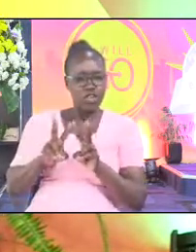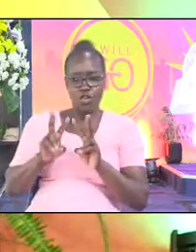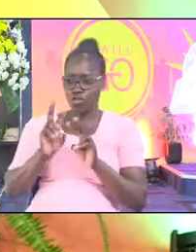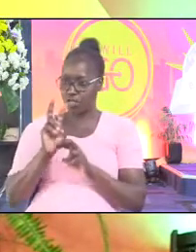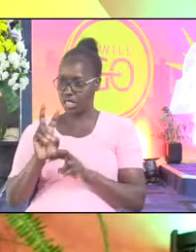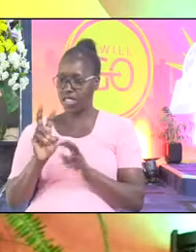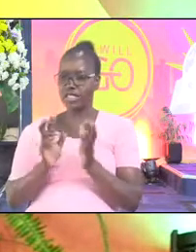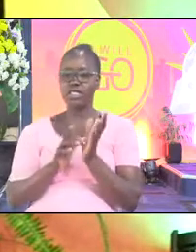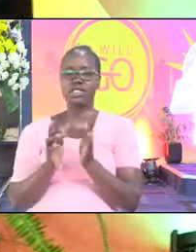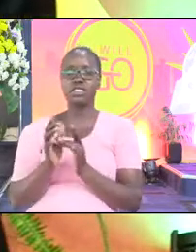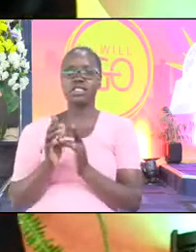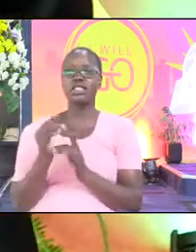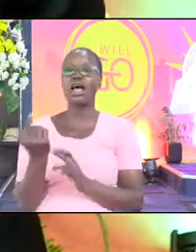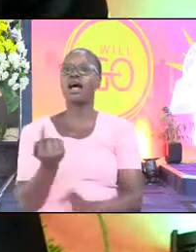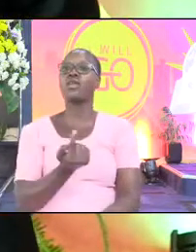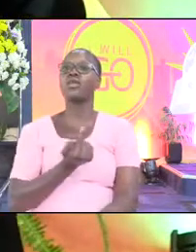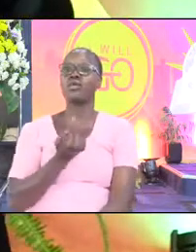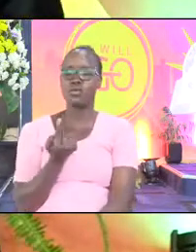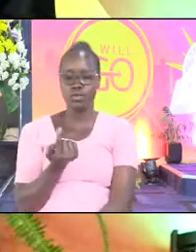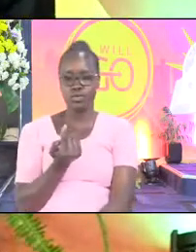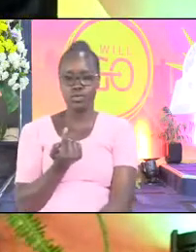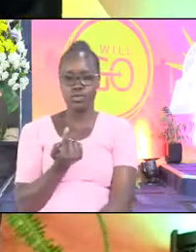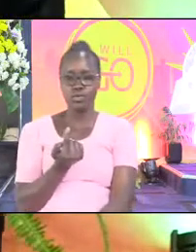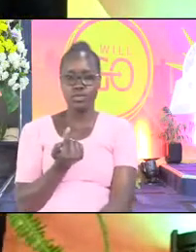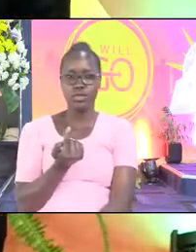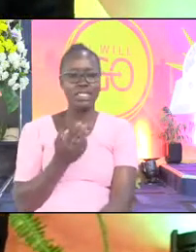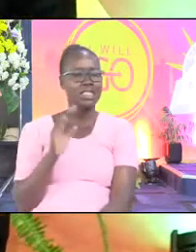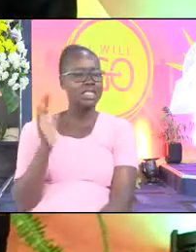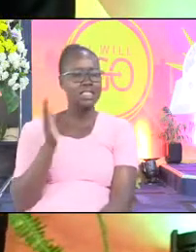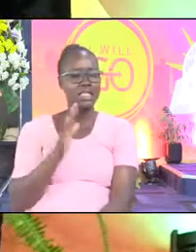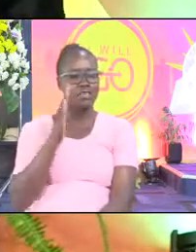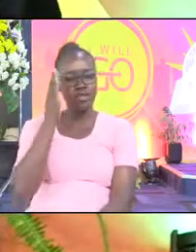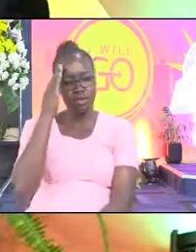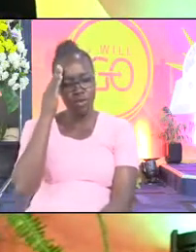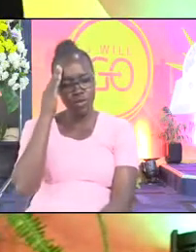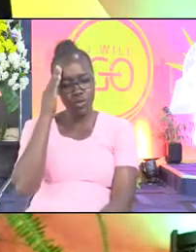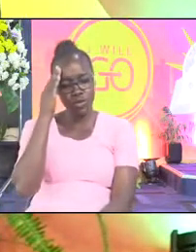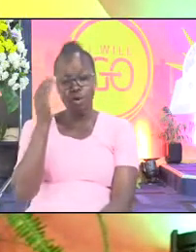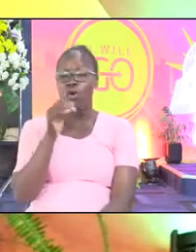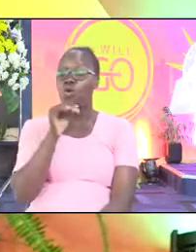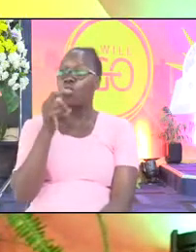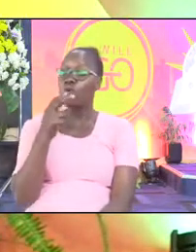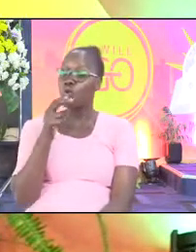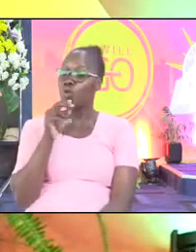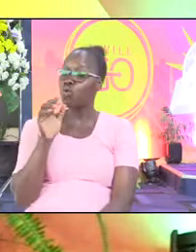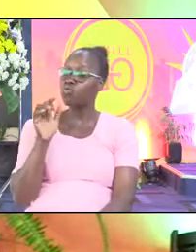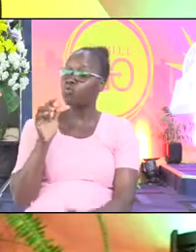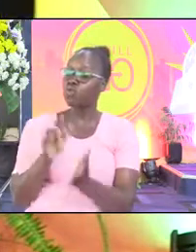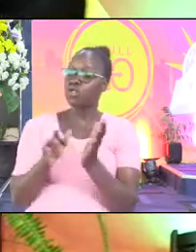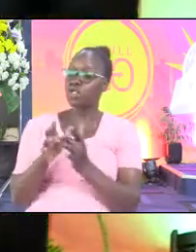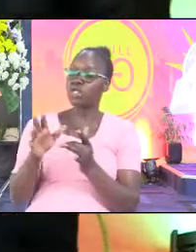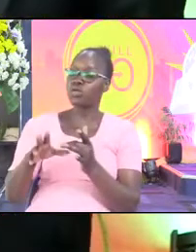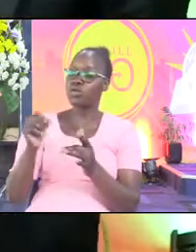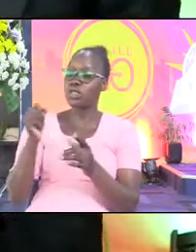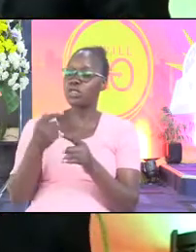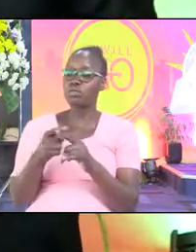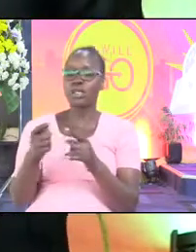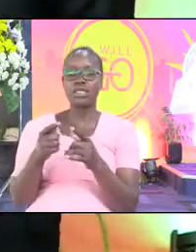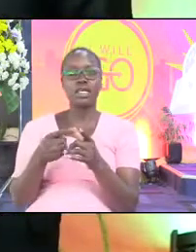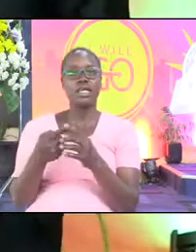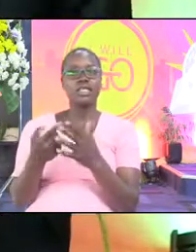seeing Jesus alone, for she didn't know who he was. But